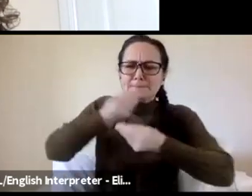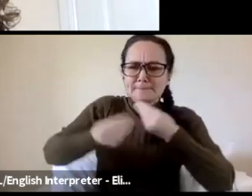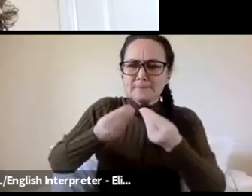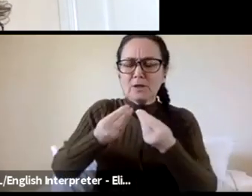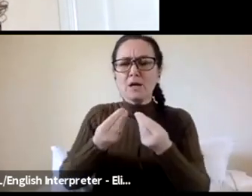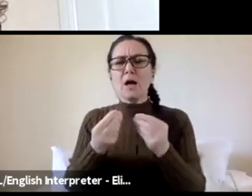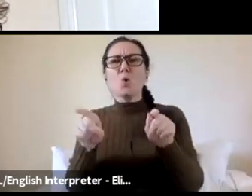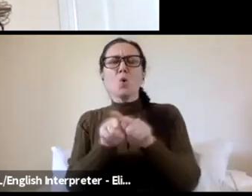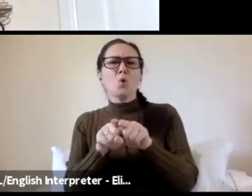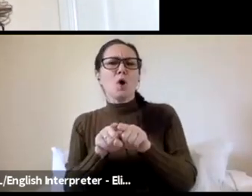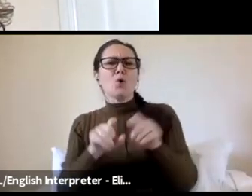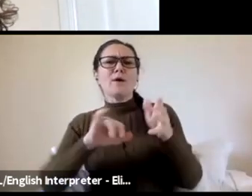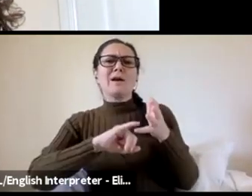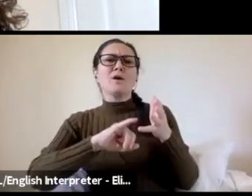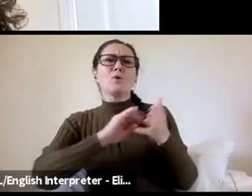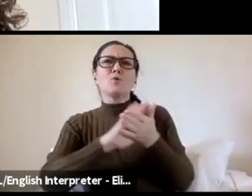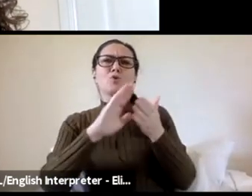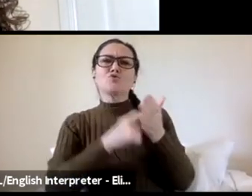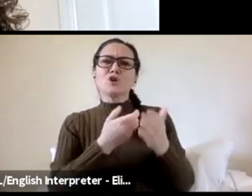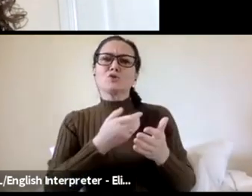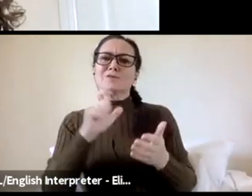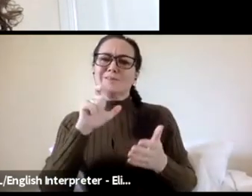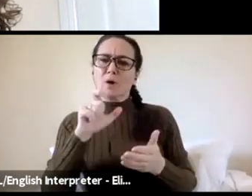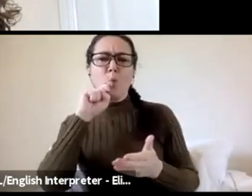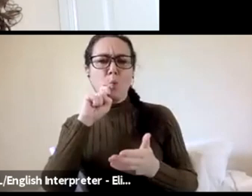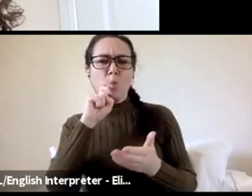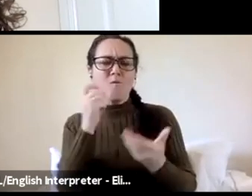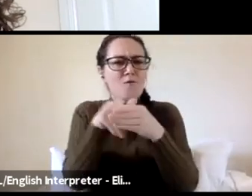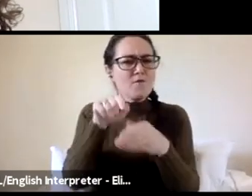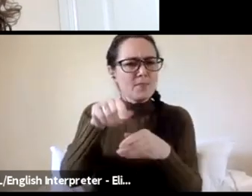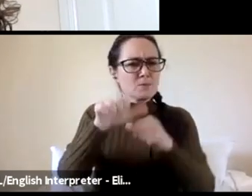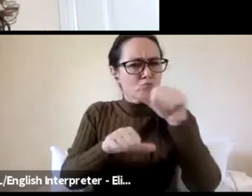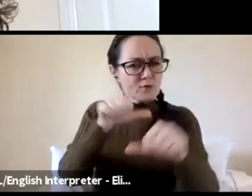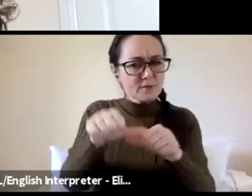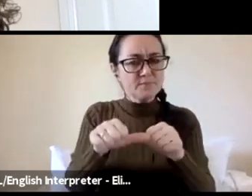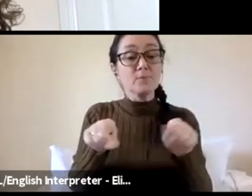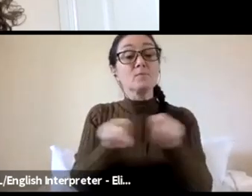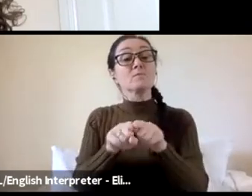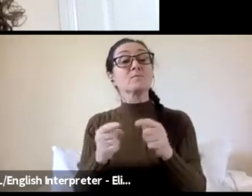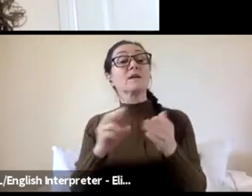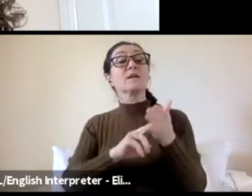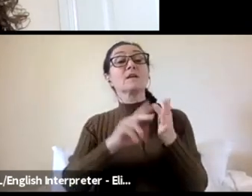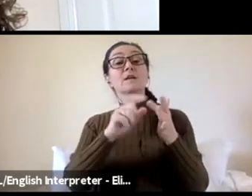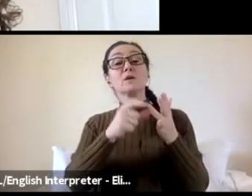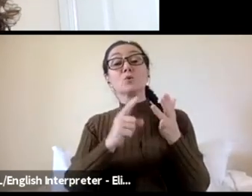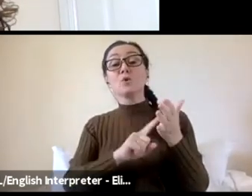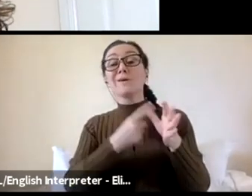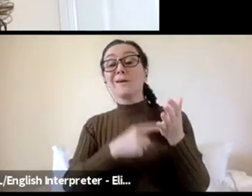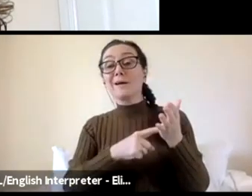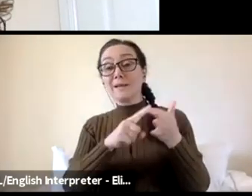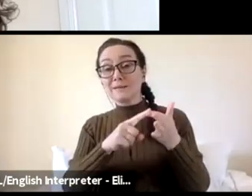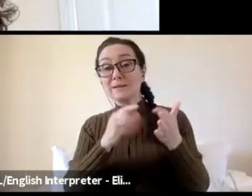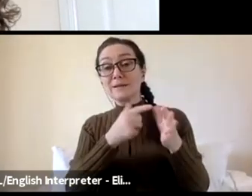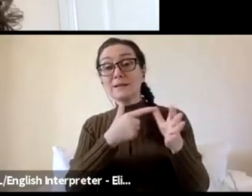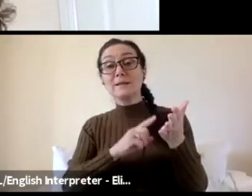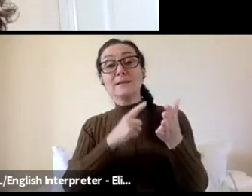Rights Commission participate in that process. I'm really pleased also that we can welcome Nicoletta Zapile. She's from UPR Info, and she's going to be talking to